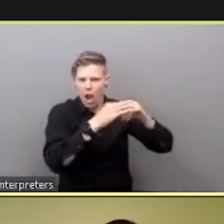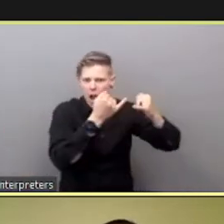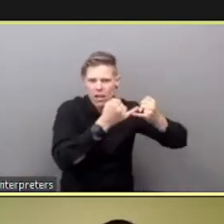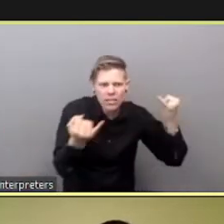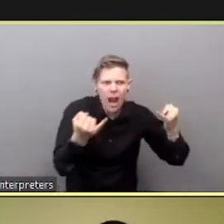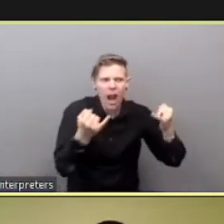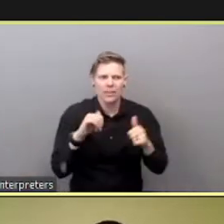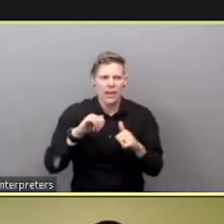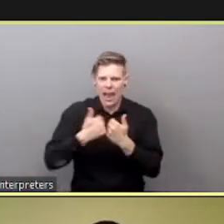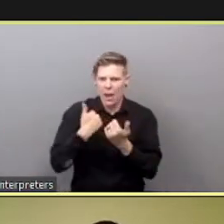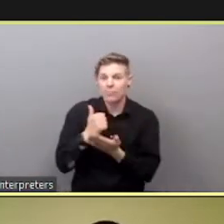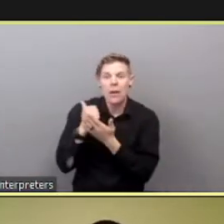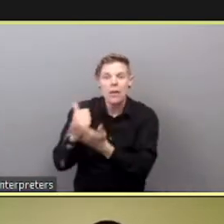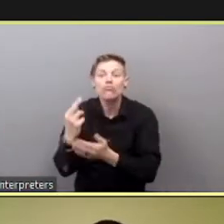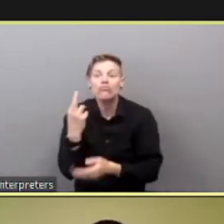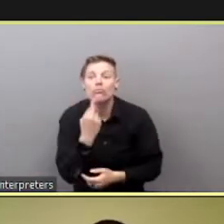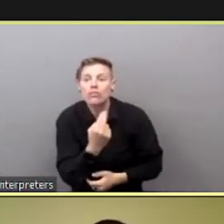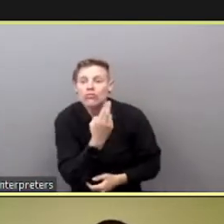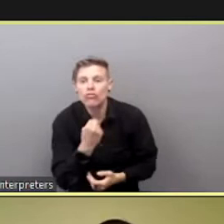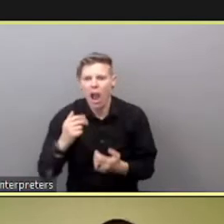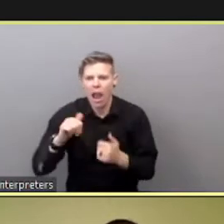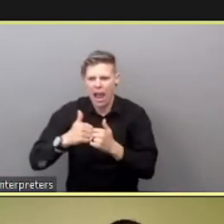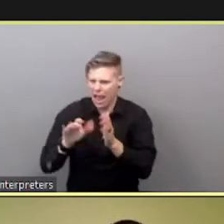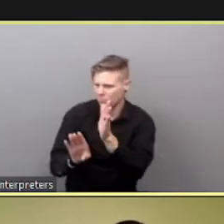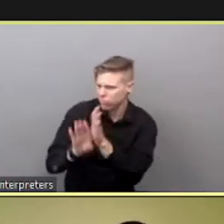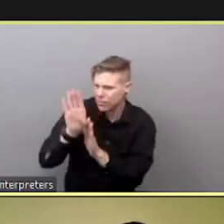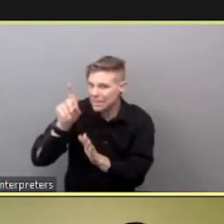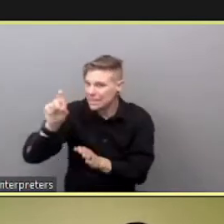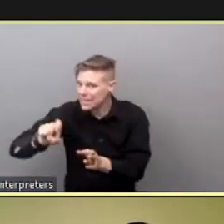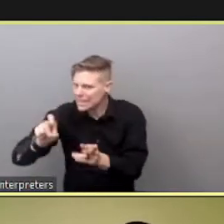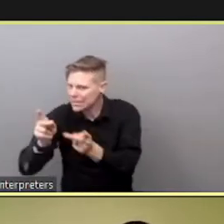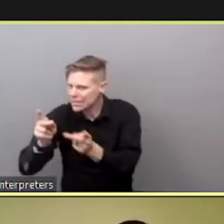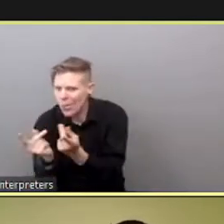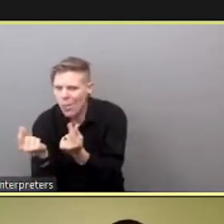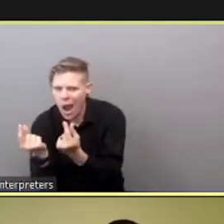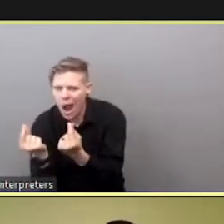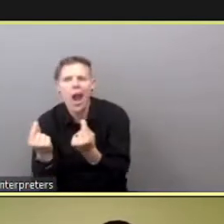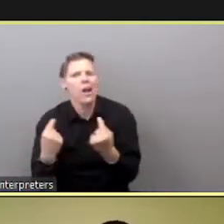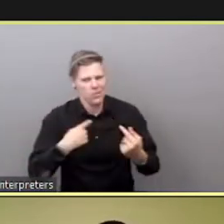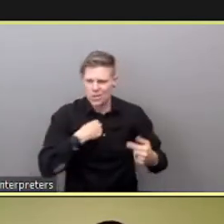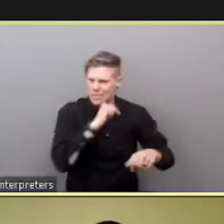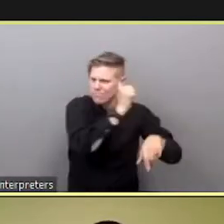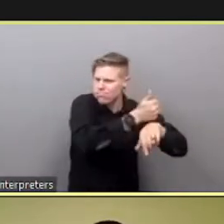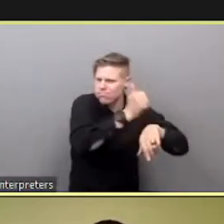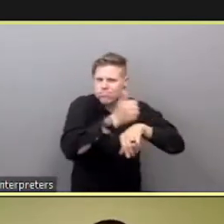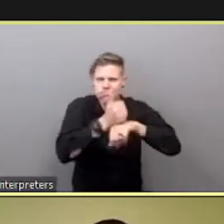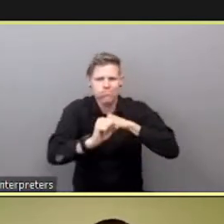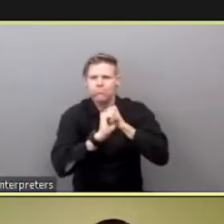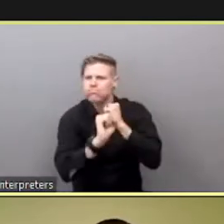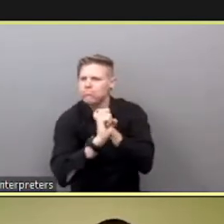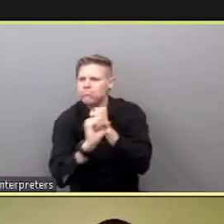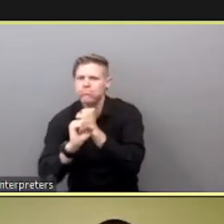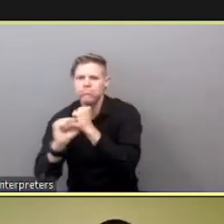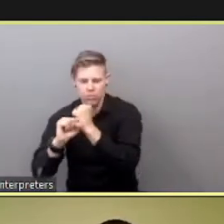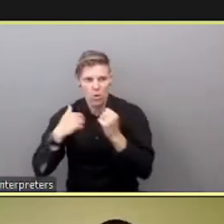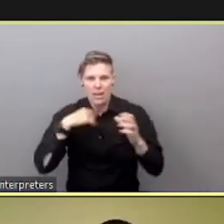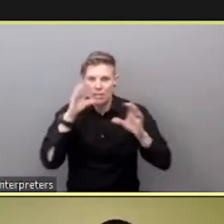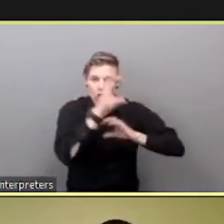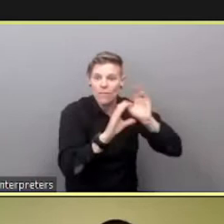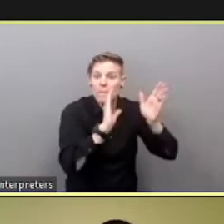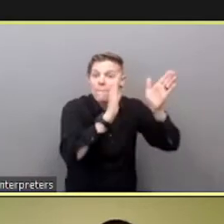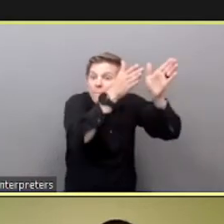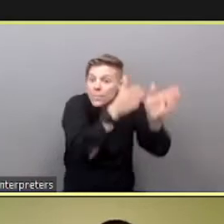ramp up and identify with workers that will meet their minimum qualifications and experience history.